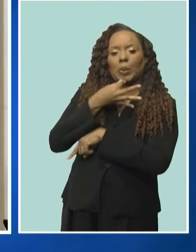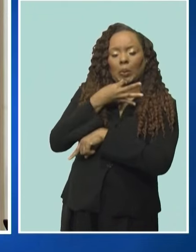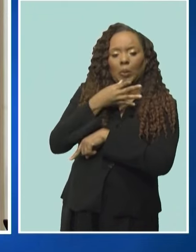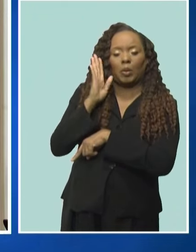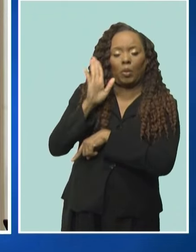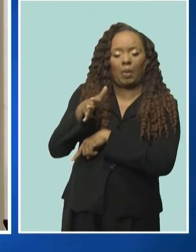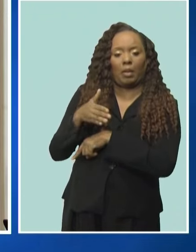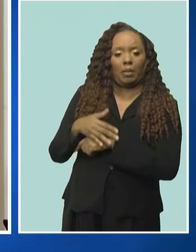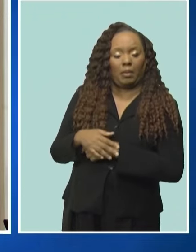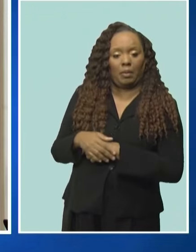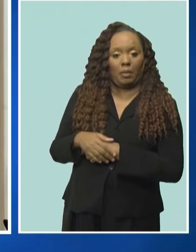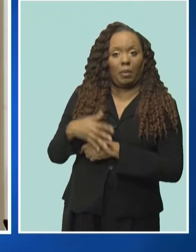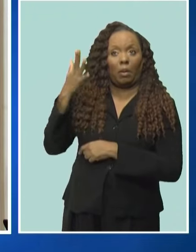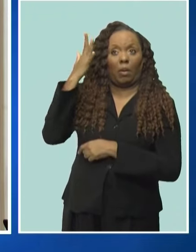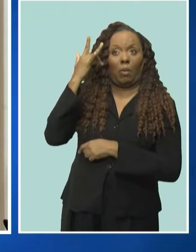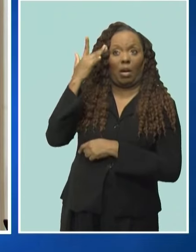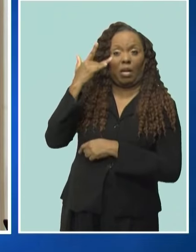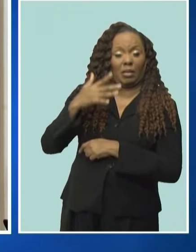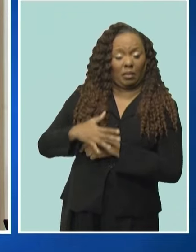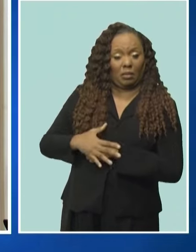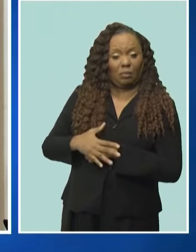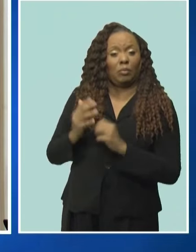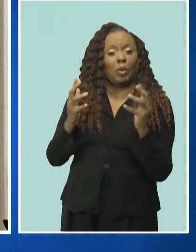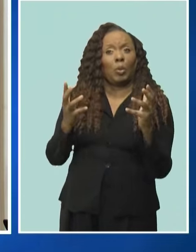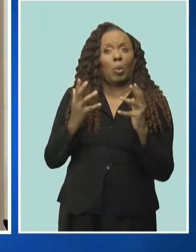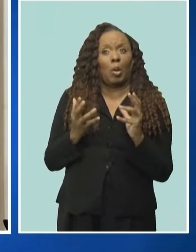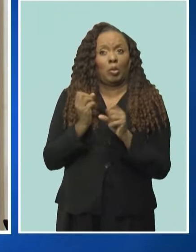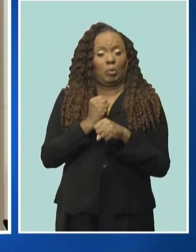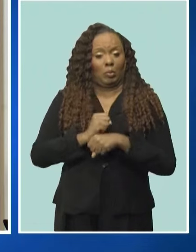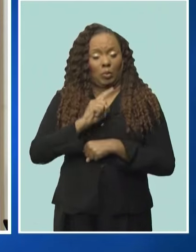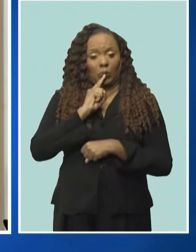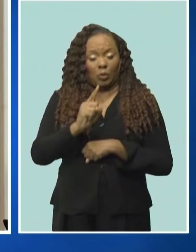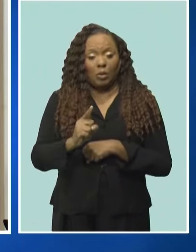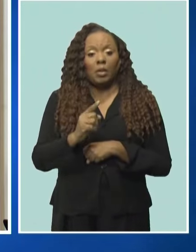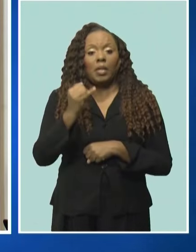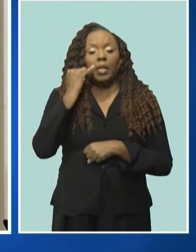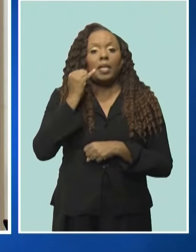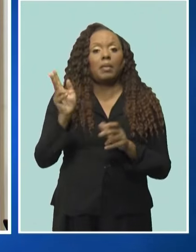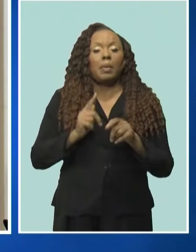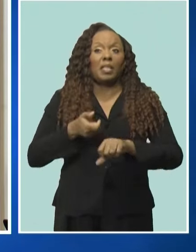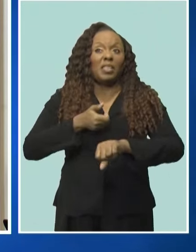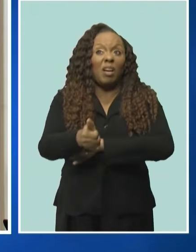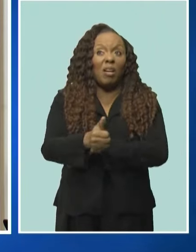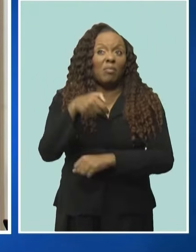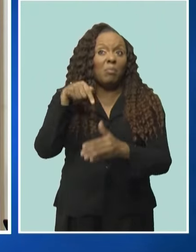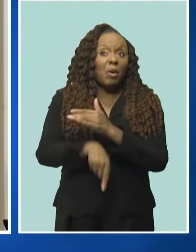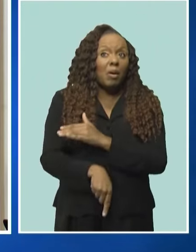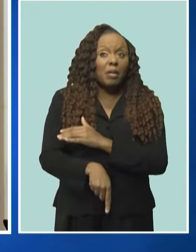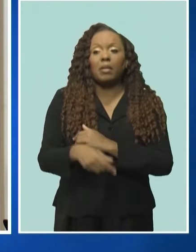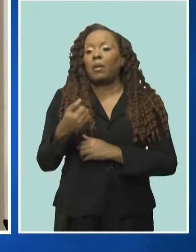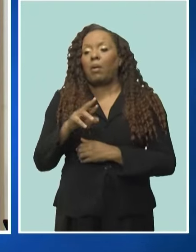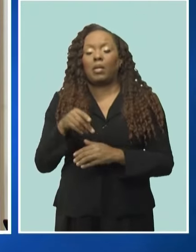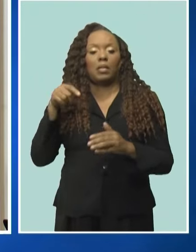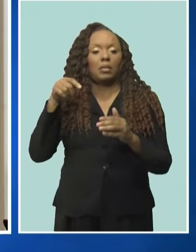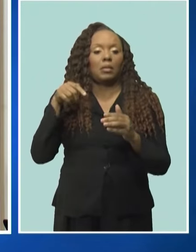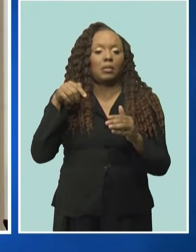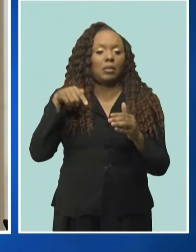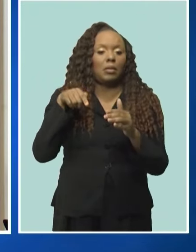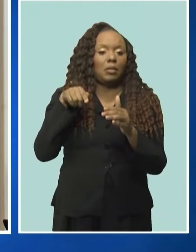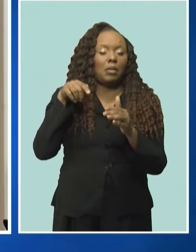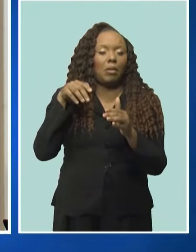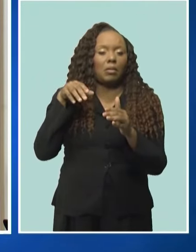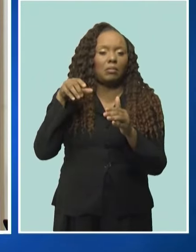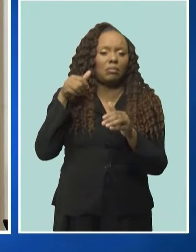order, to be able to look at ensuring that persons who are charged with murder or firearm offenses